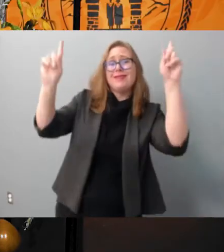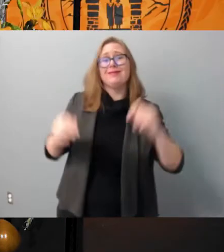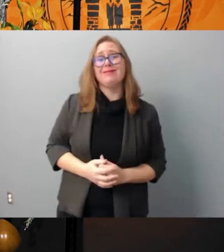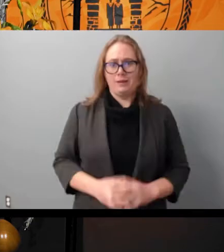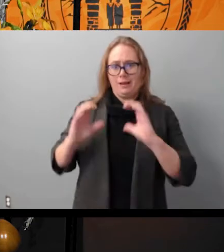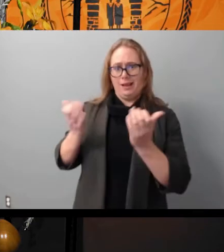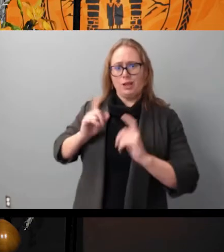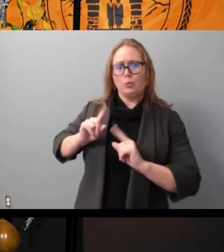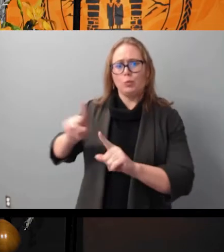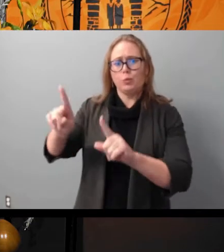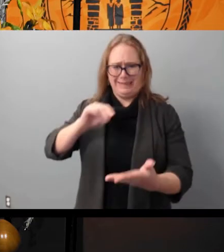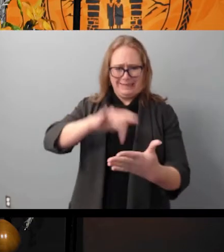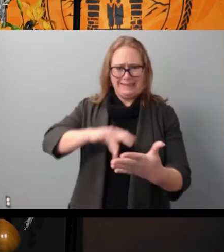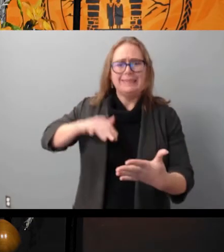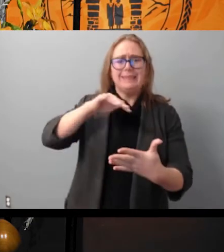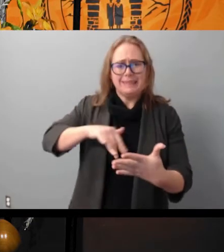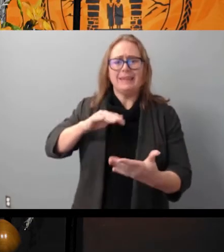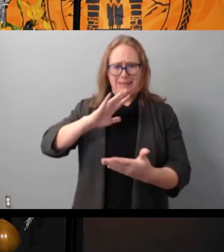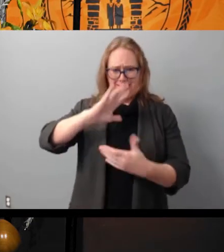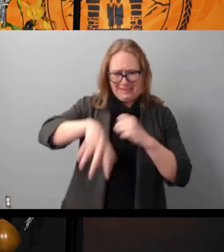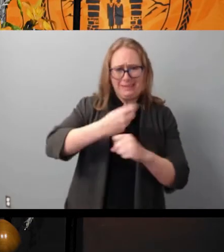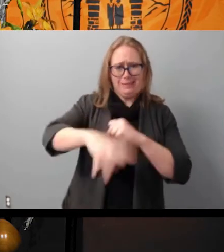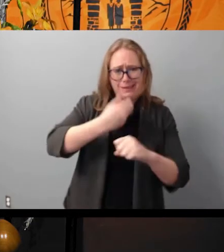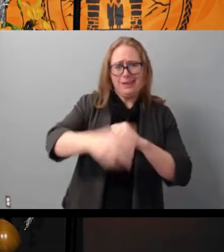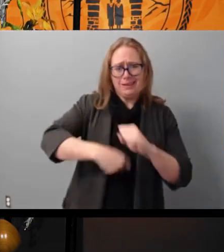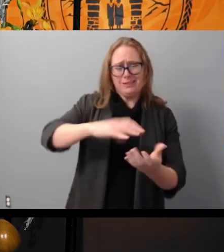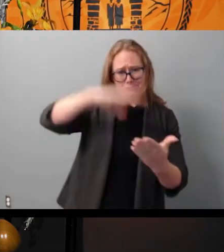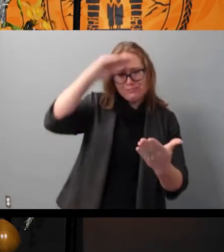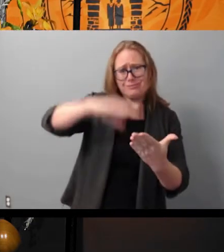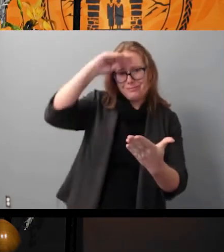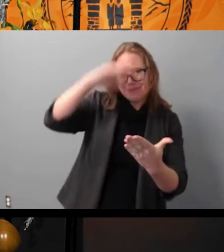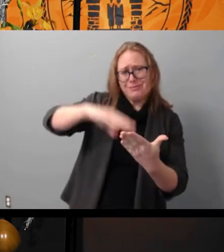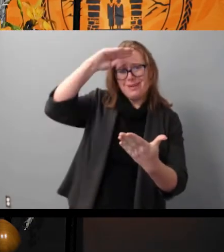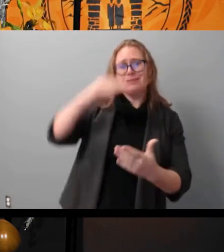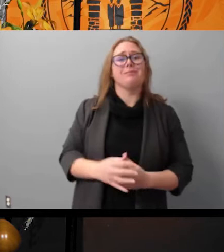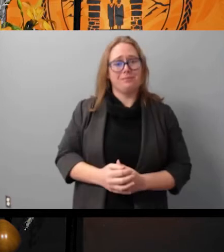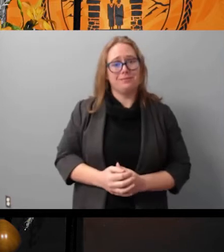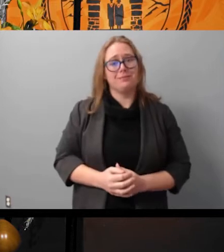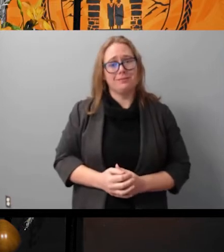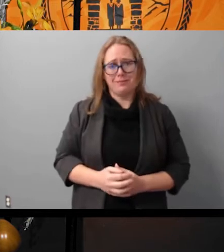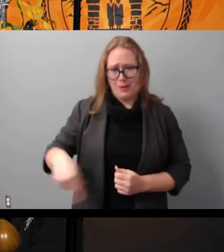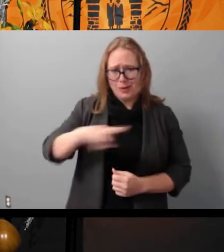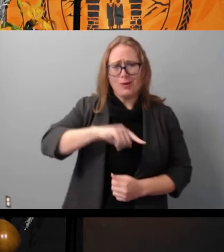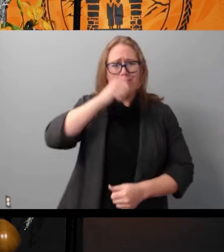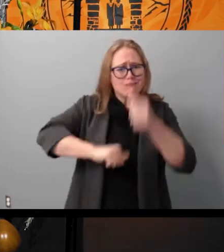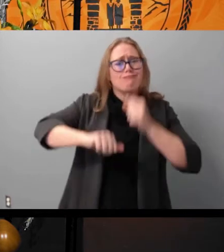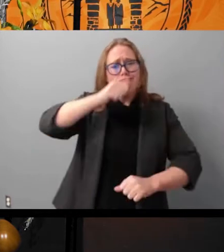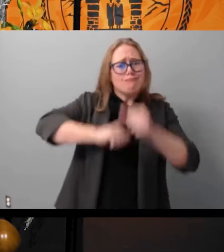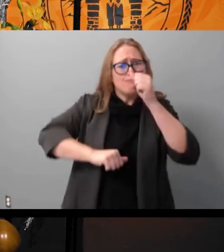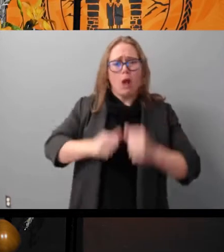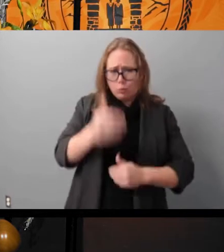So now you have finished your education. You are preparing to culminate years of hard work and resilience by receiving your